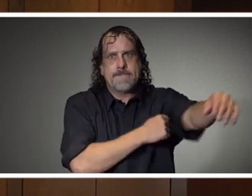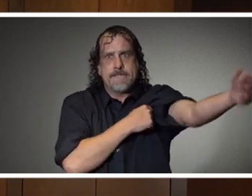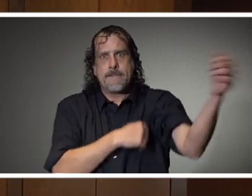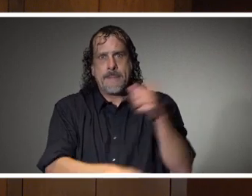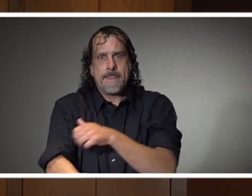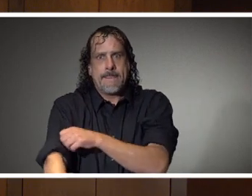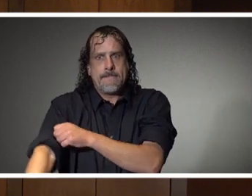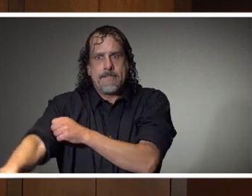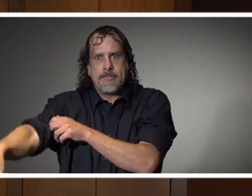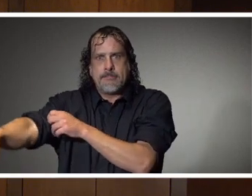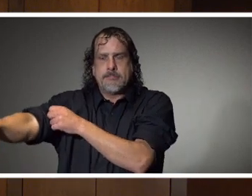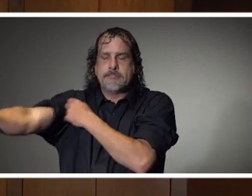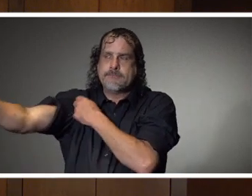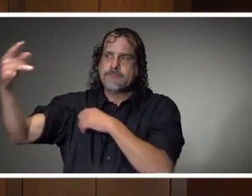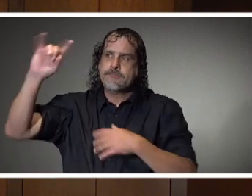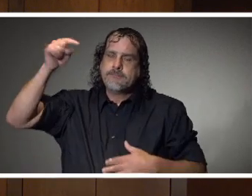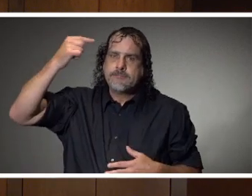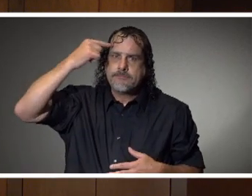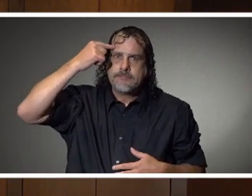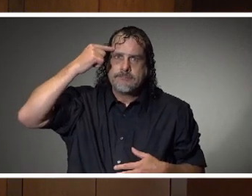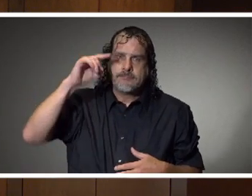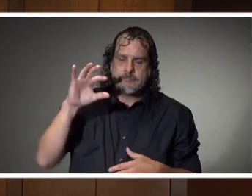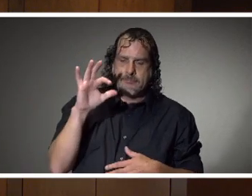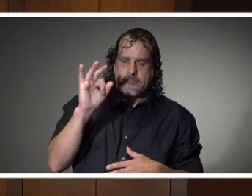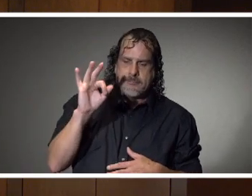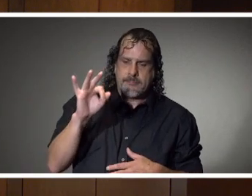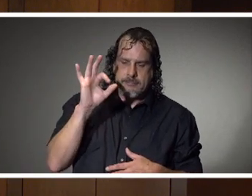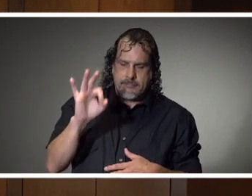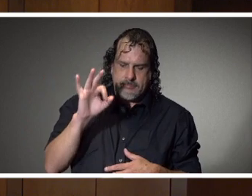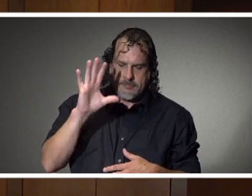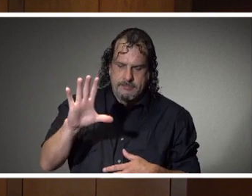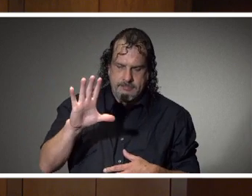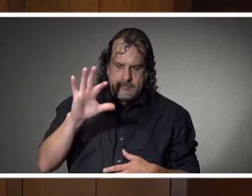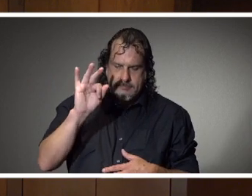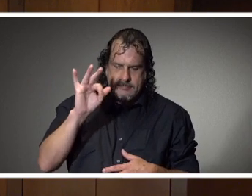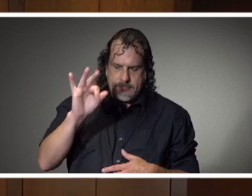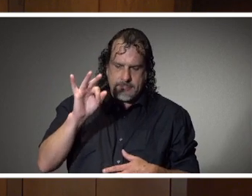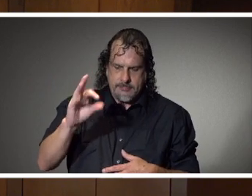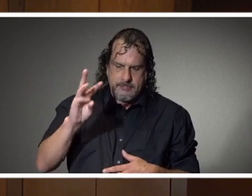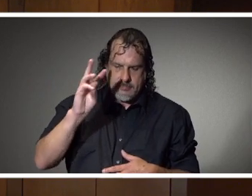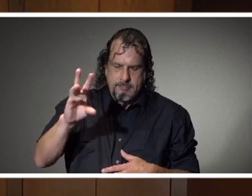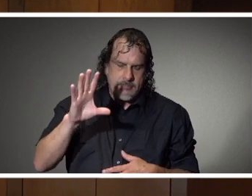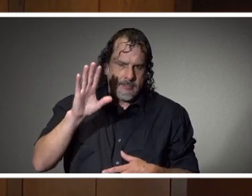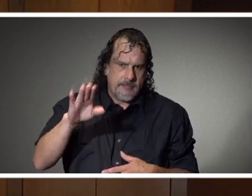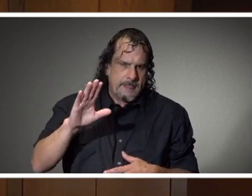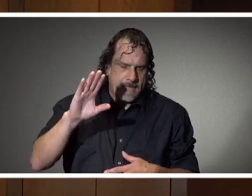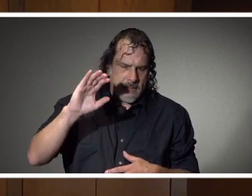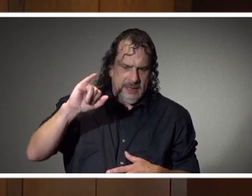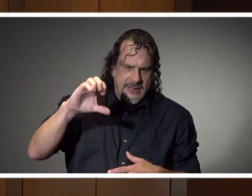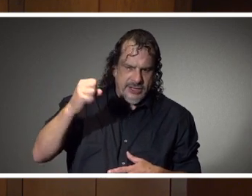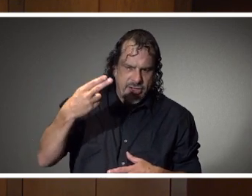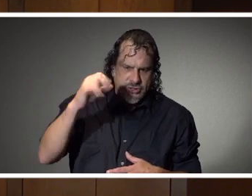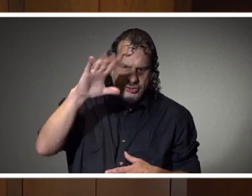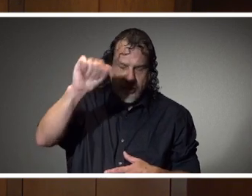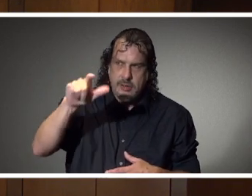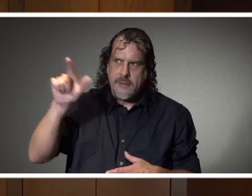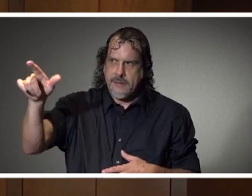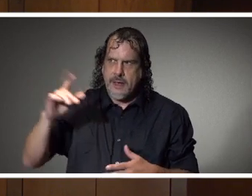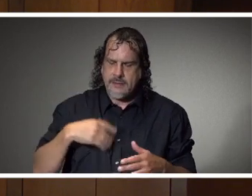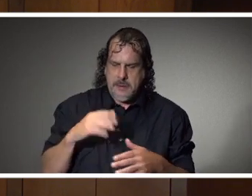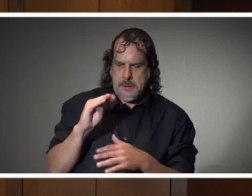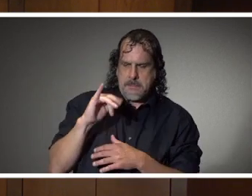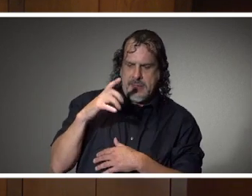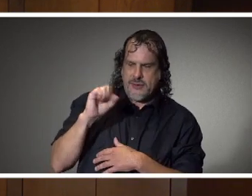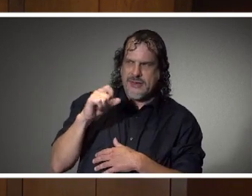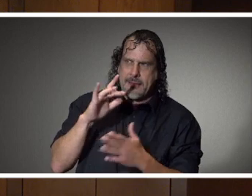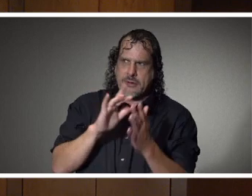Yes, sir. For Governor Reeves, in the 1995 and 1996 issues of the Bogalicia, which is the Millsaps College Yearbook, there are